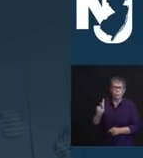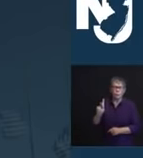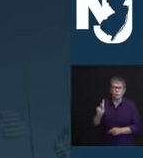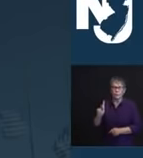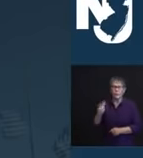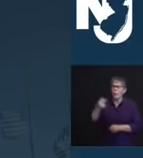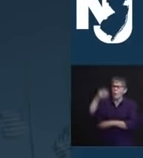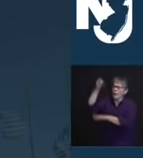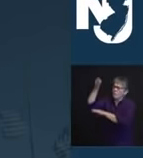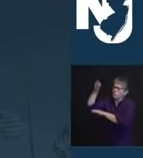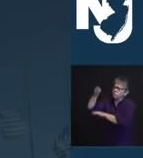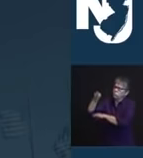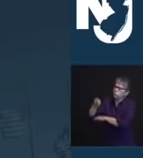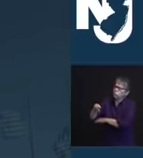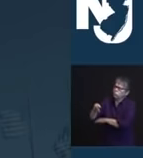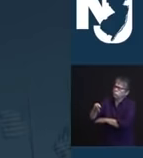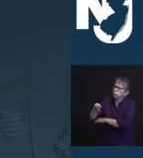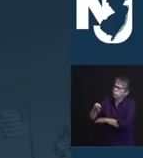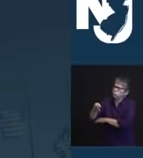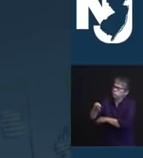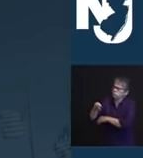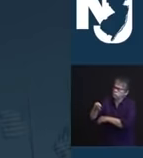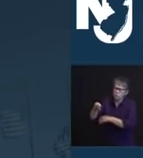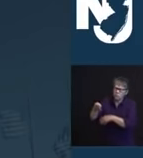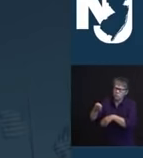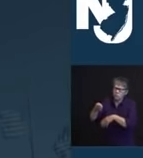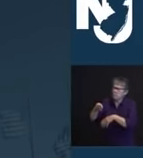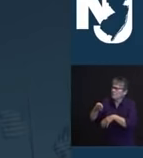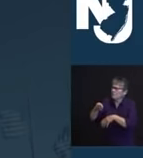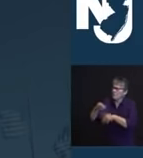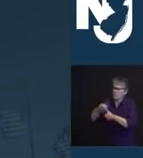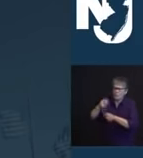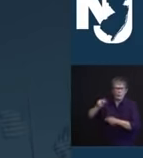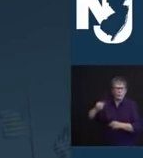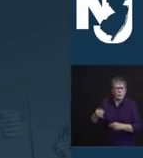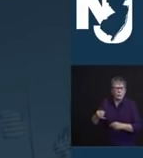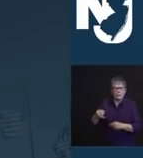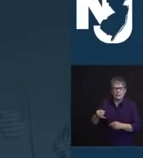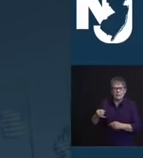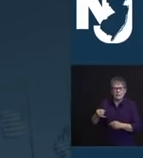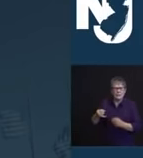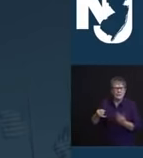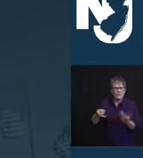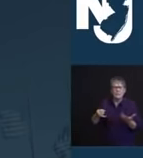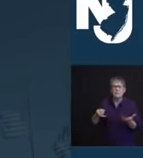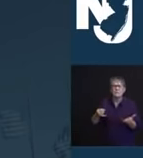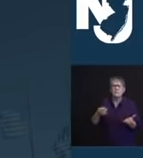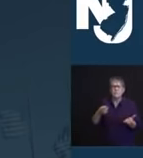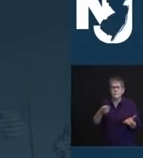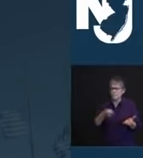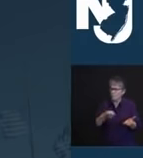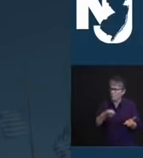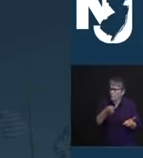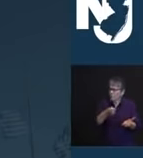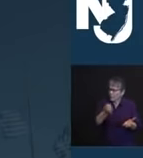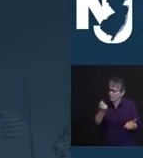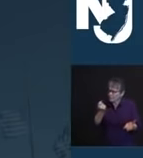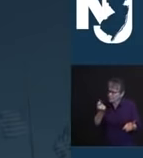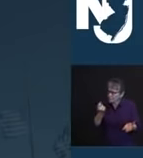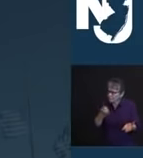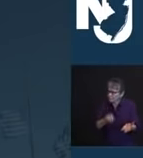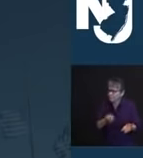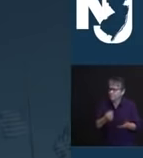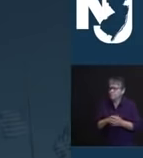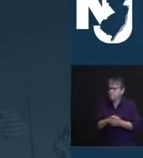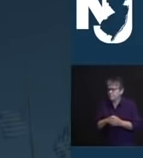York. Well, the answer is simple, and this has come from many different directions, including the mayor of this great community, Reed Gusiora.